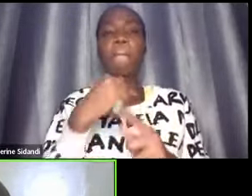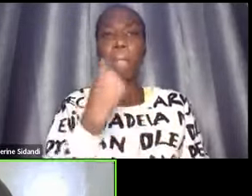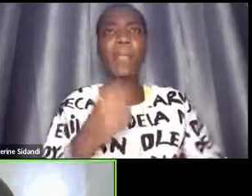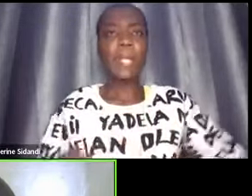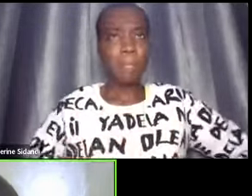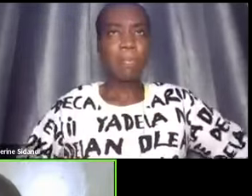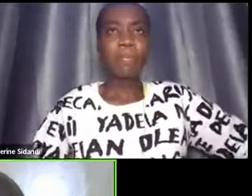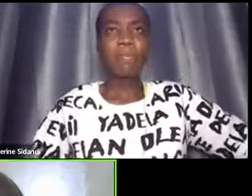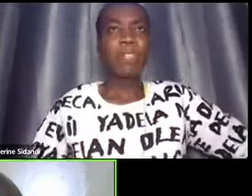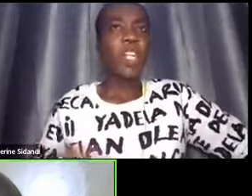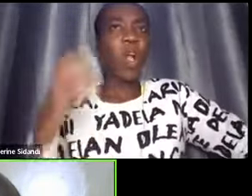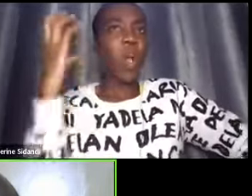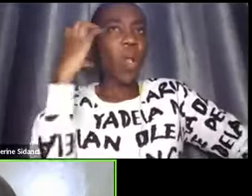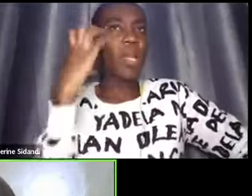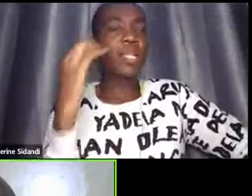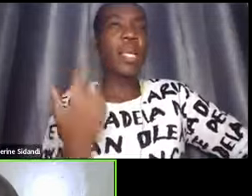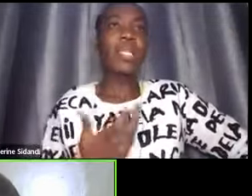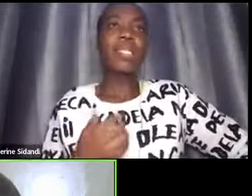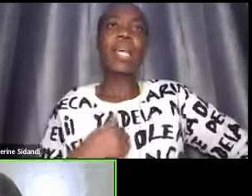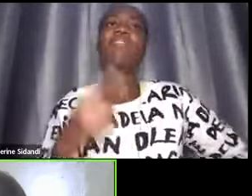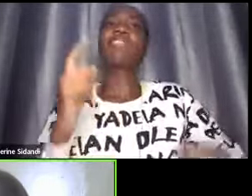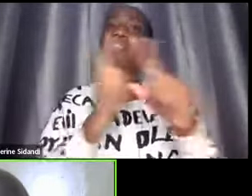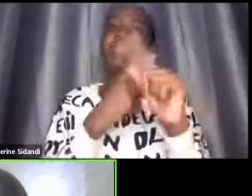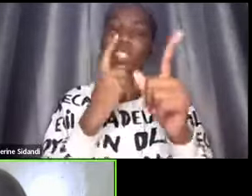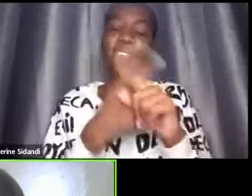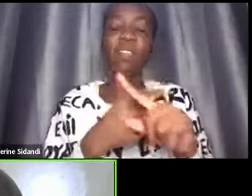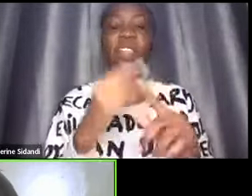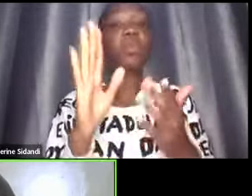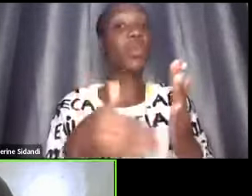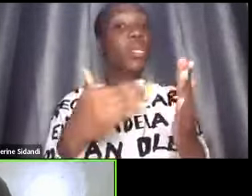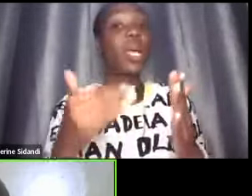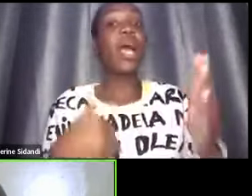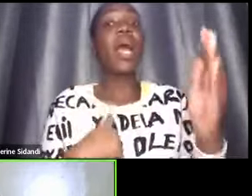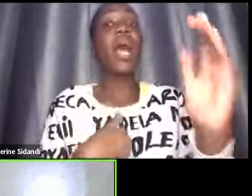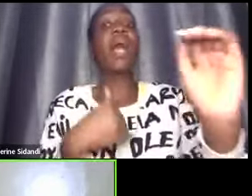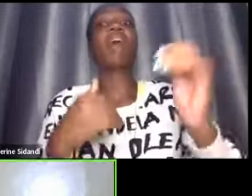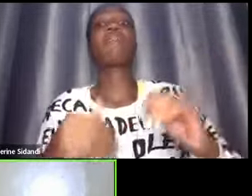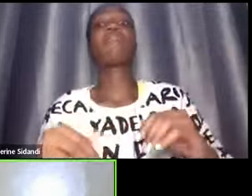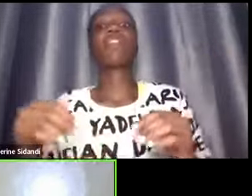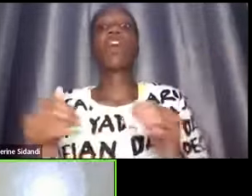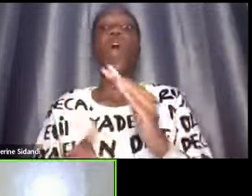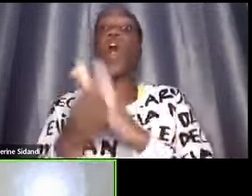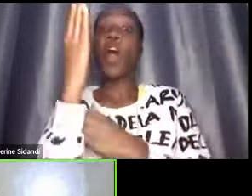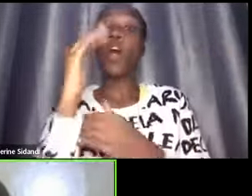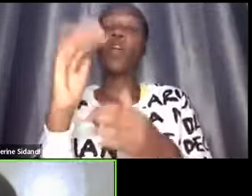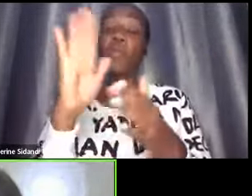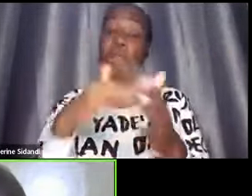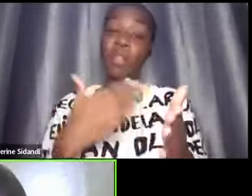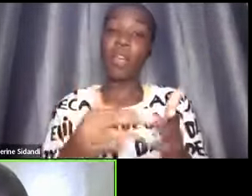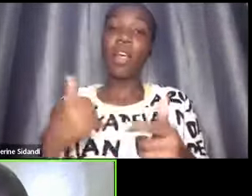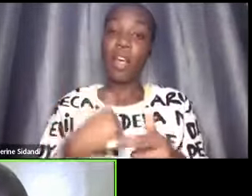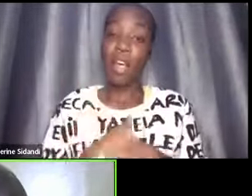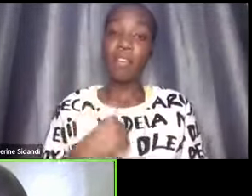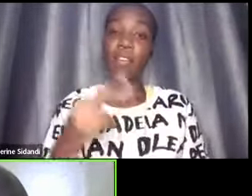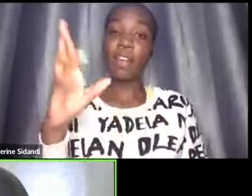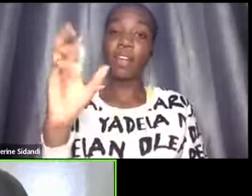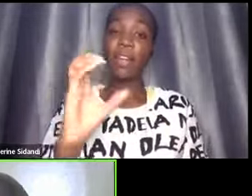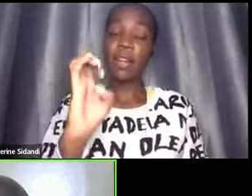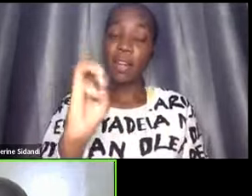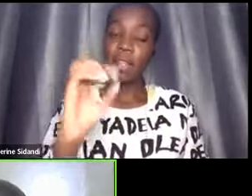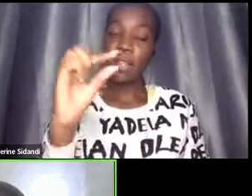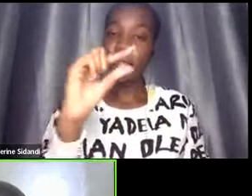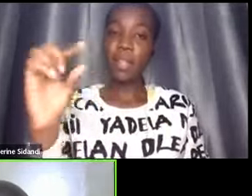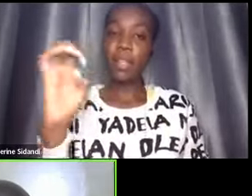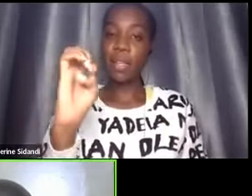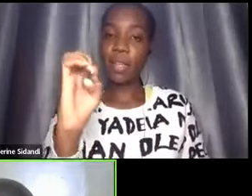college, we study different types of music. Gospel music, reggae music, country music." So the landlord